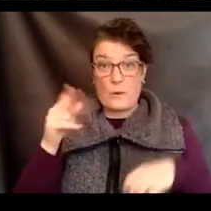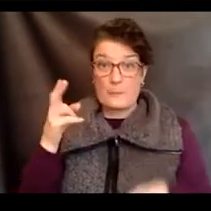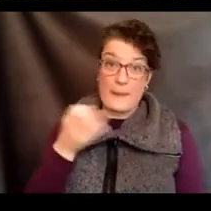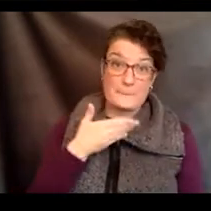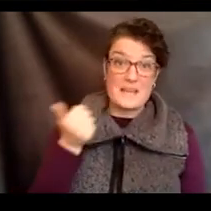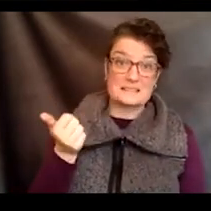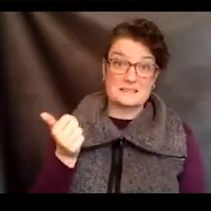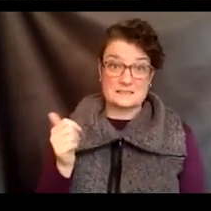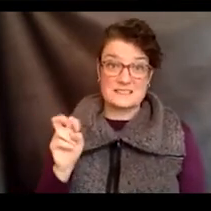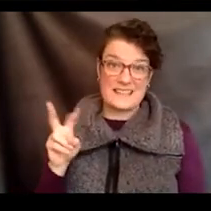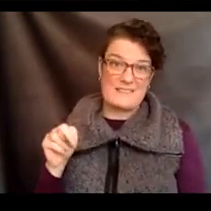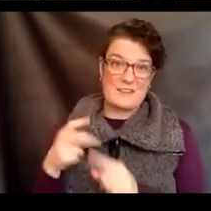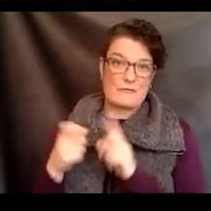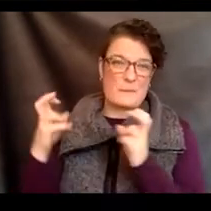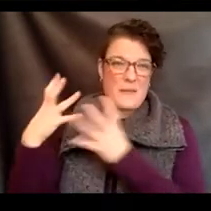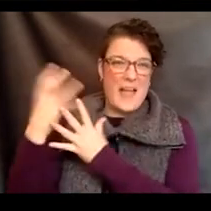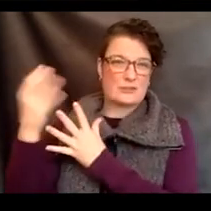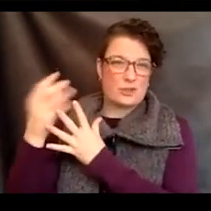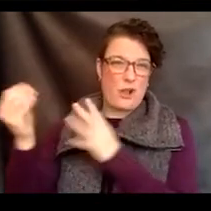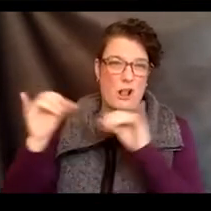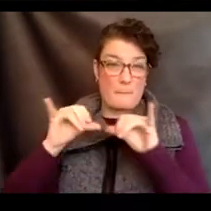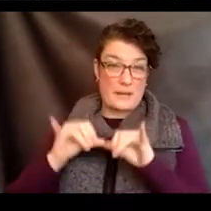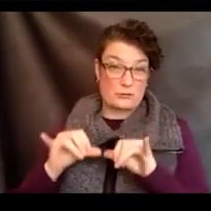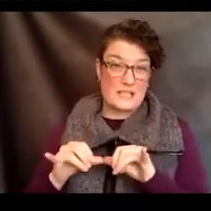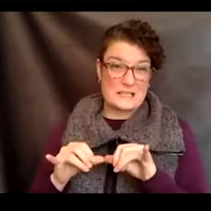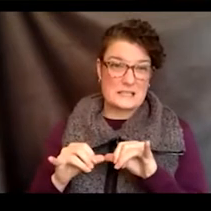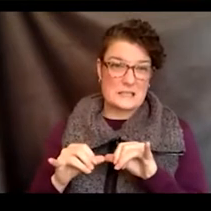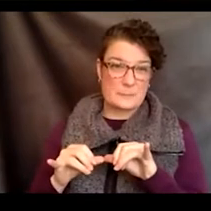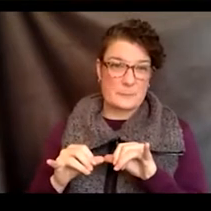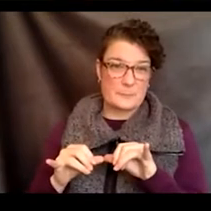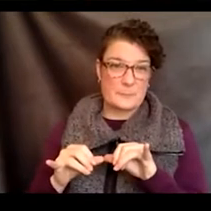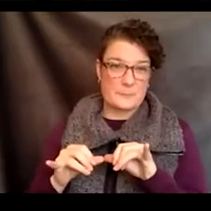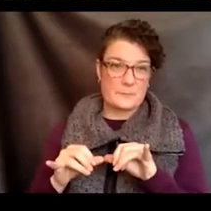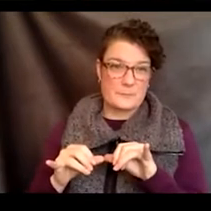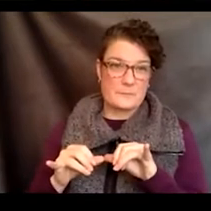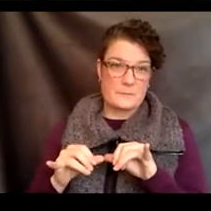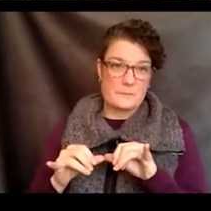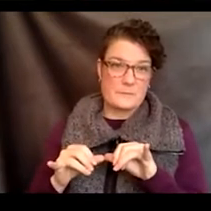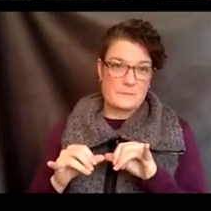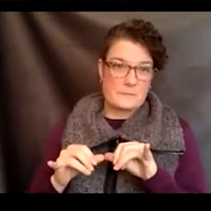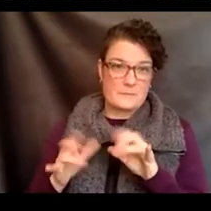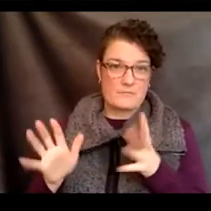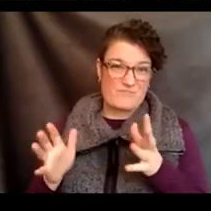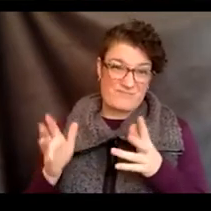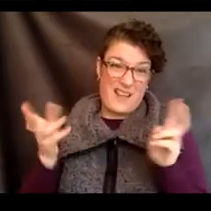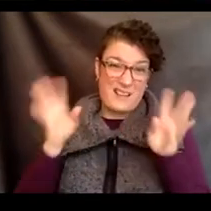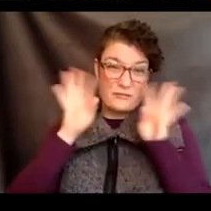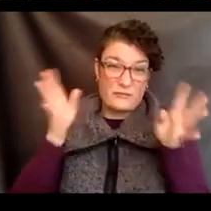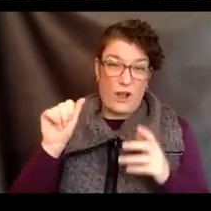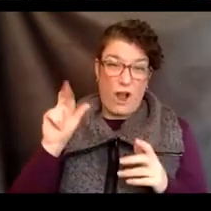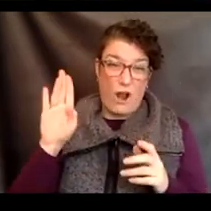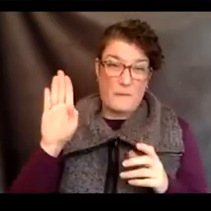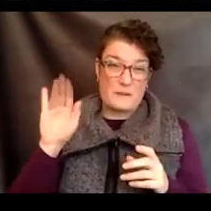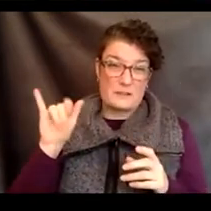even by those external metrics, which are somewhat, you know, are very kind of arbitrary in many